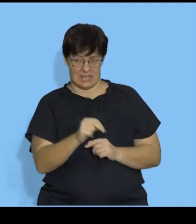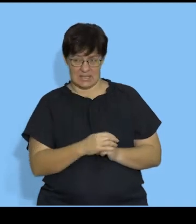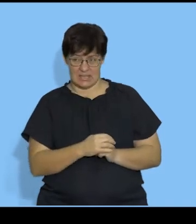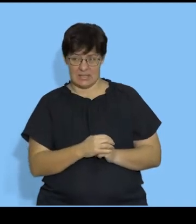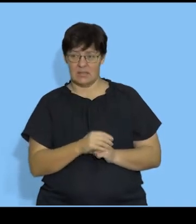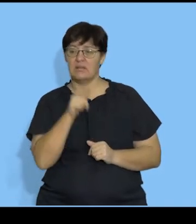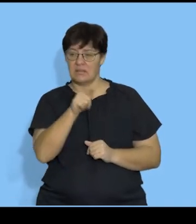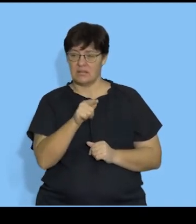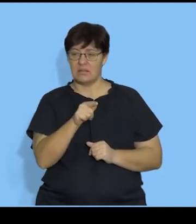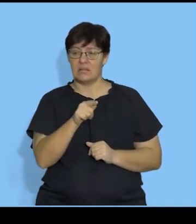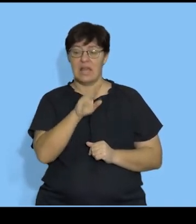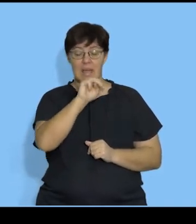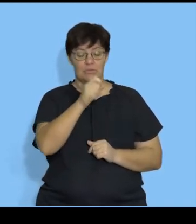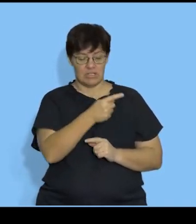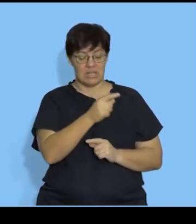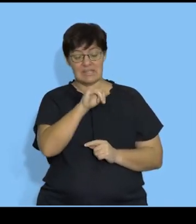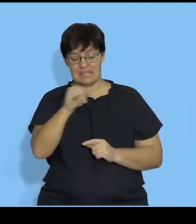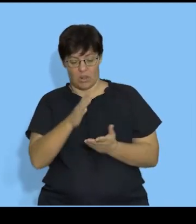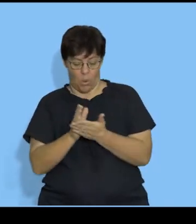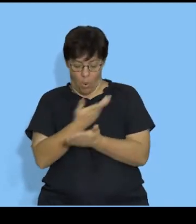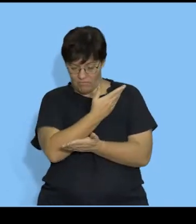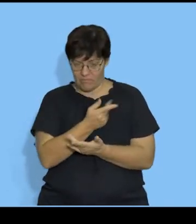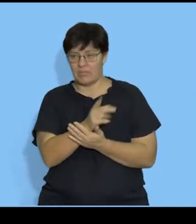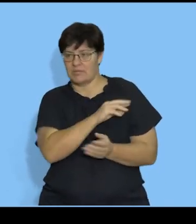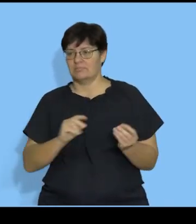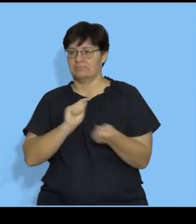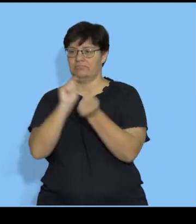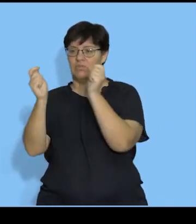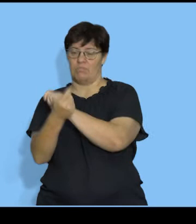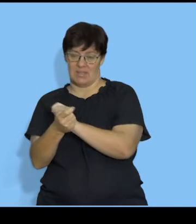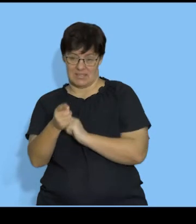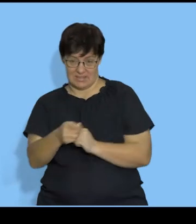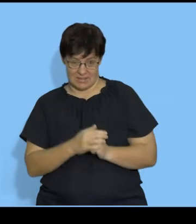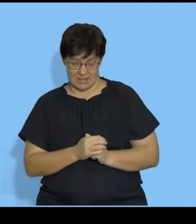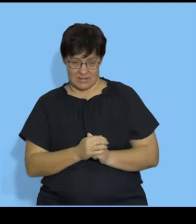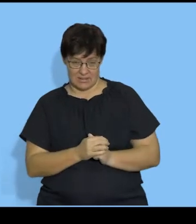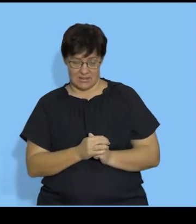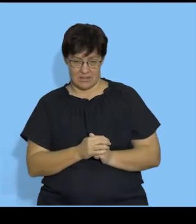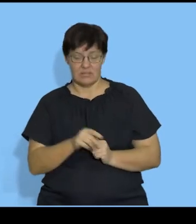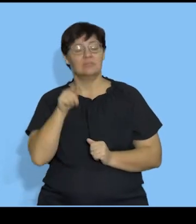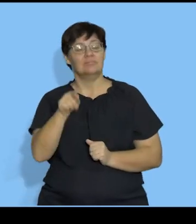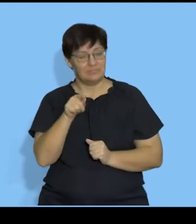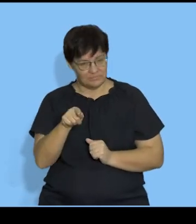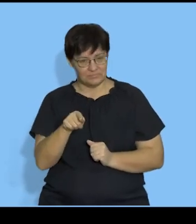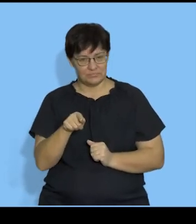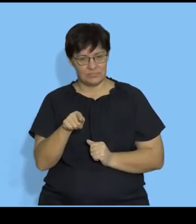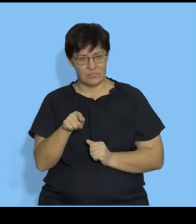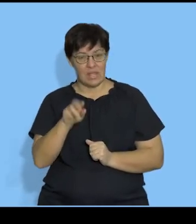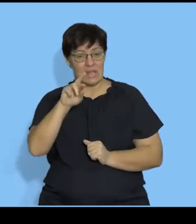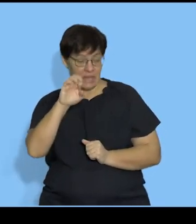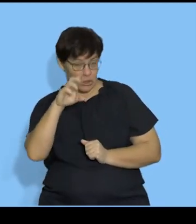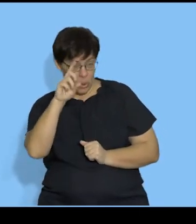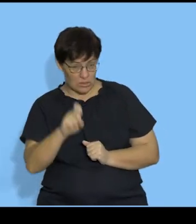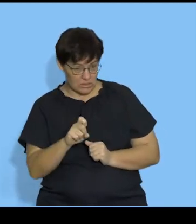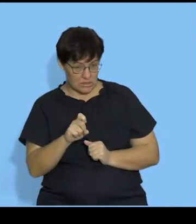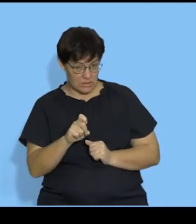displace the zinc, all right? So this is a possibility. So yes, is this a redox reaction?